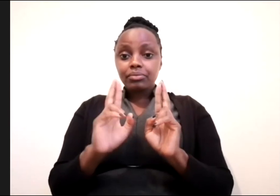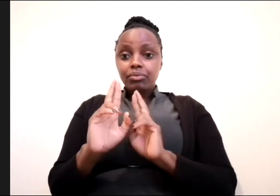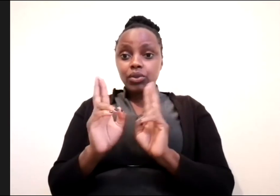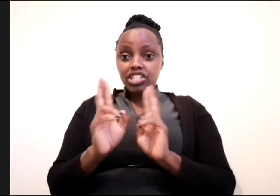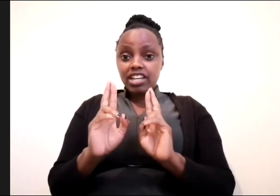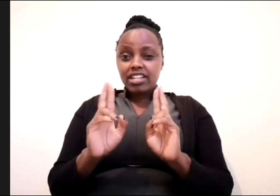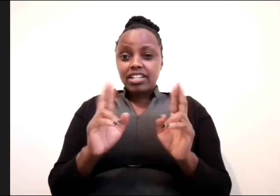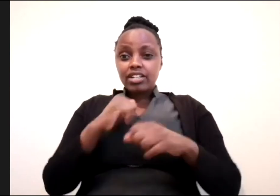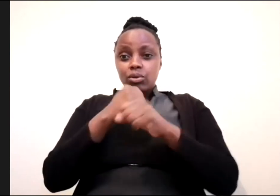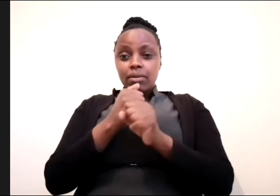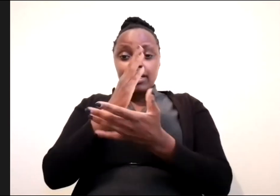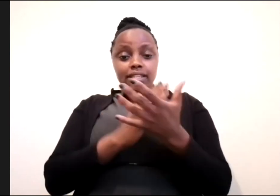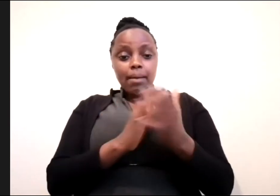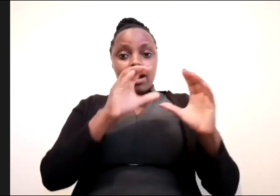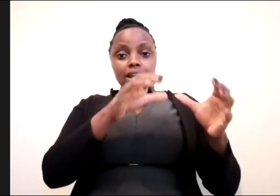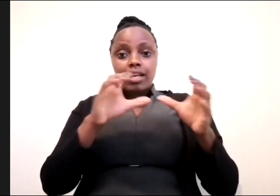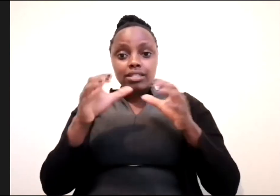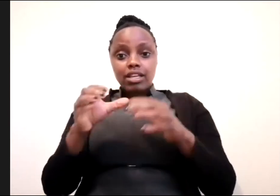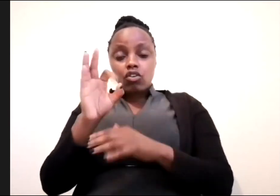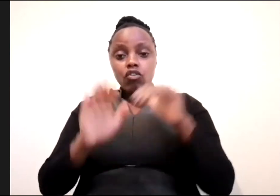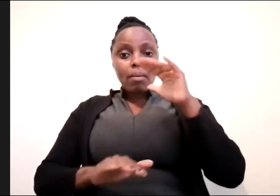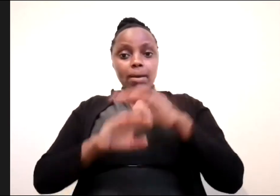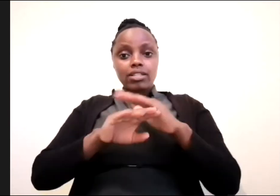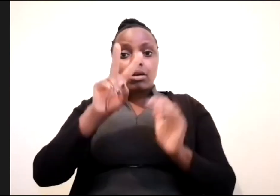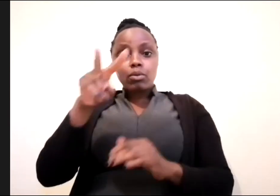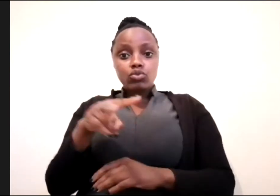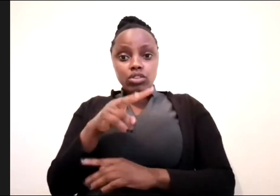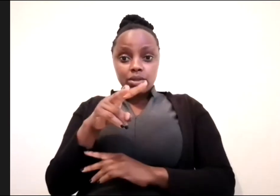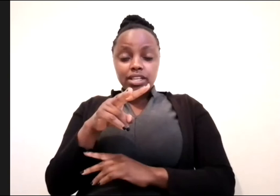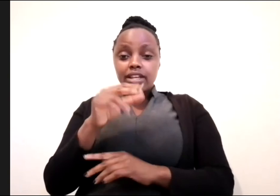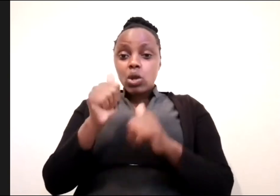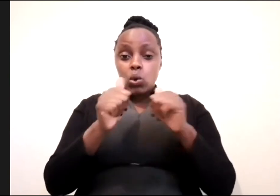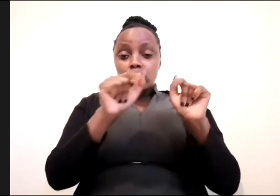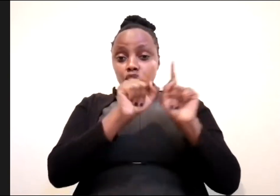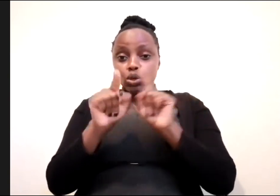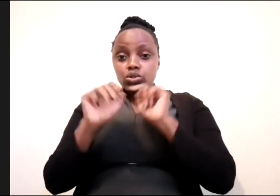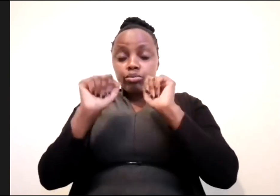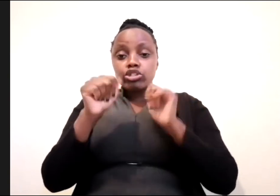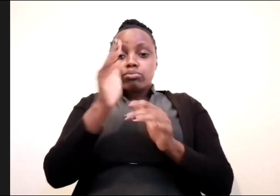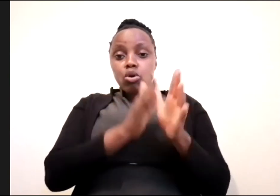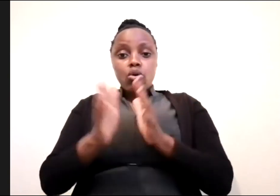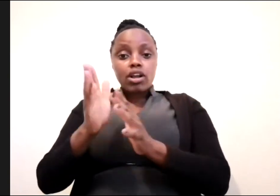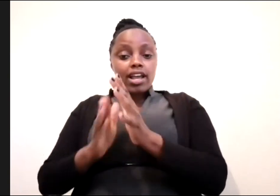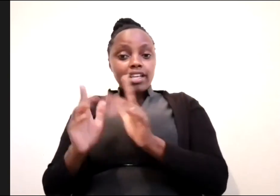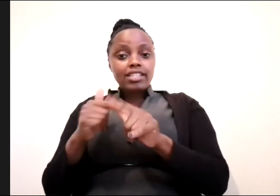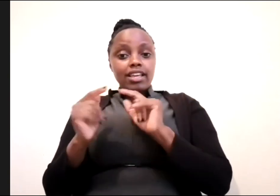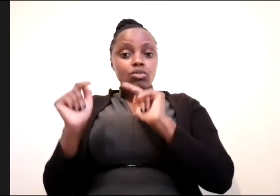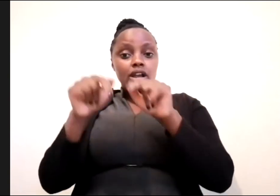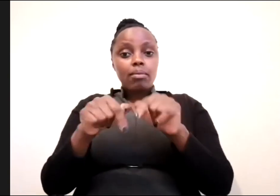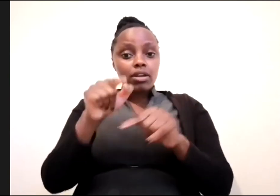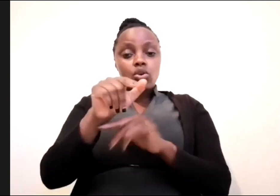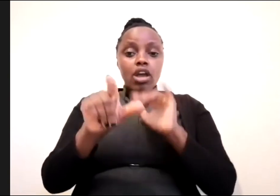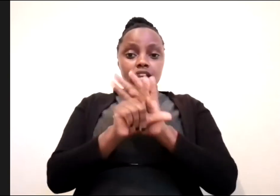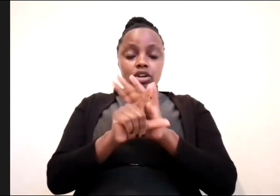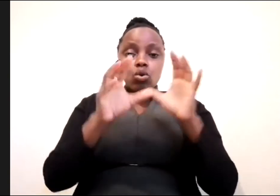to make some clusters of maximum 2,000 in order to also already organize, and then you can come to your legal entity. But